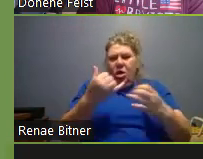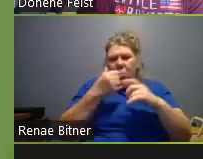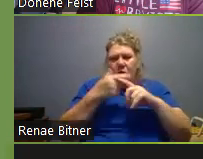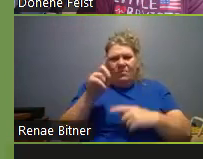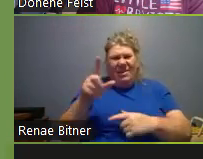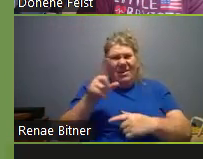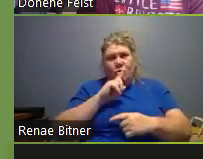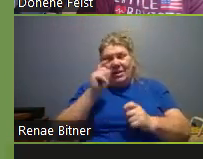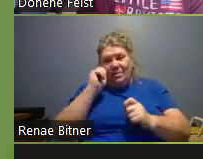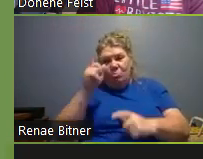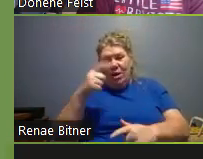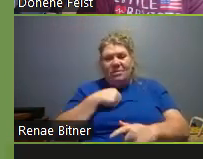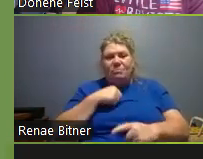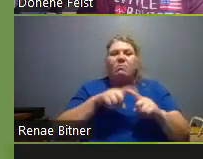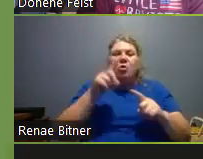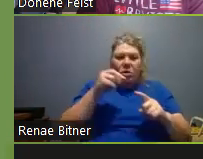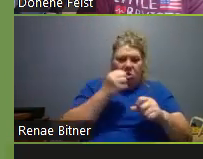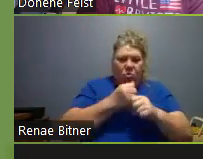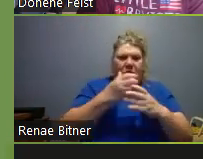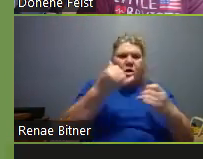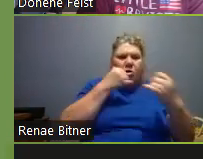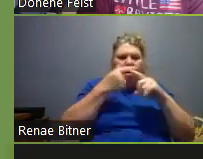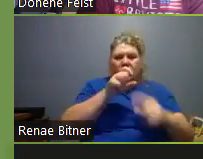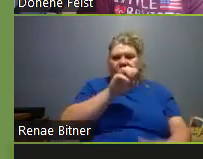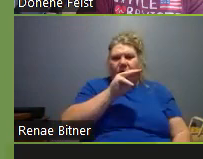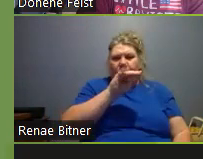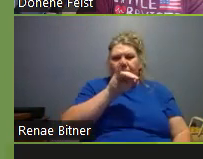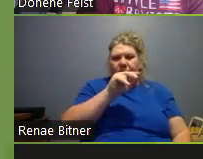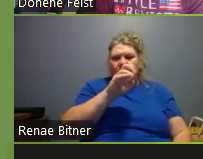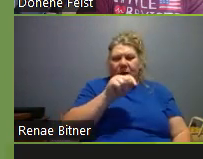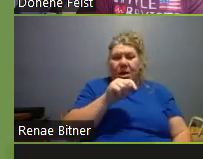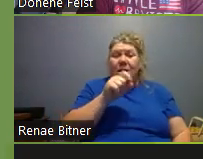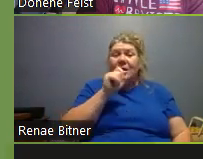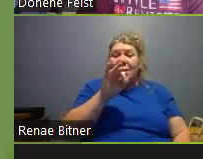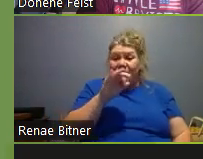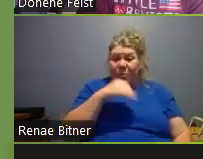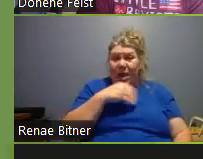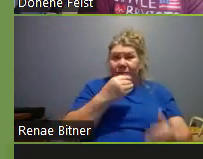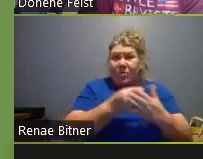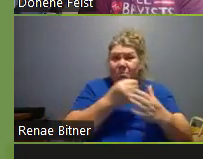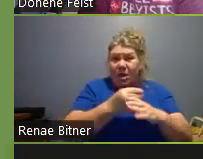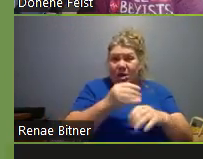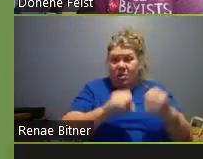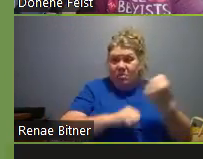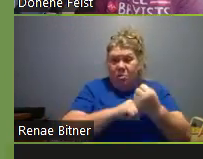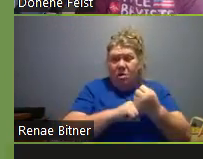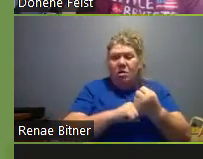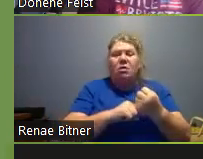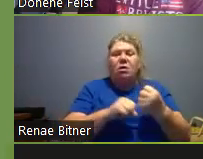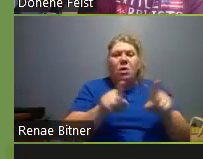kind of surprising, but we do from the Minot area. And if we had the grant funds to support it, we would also